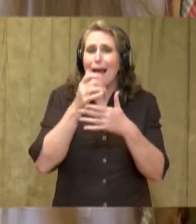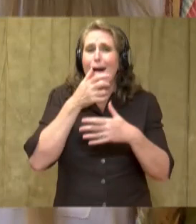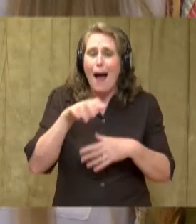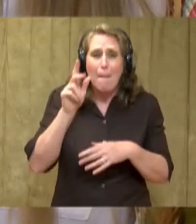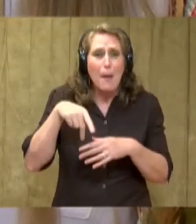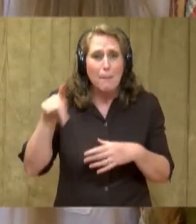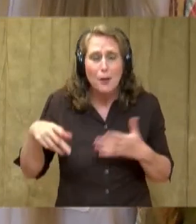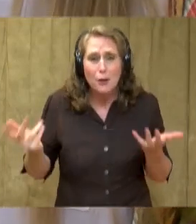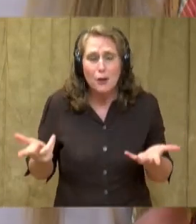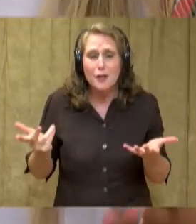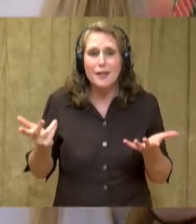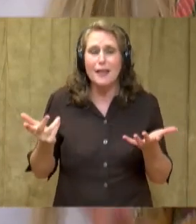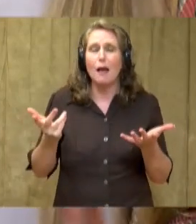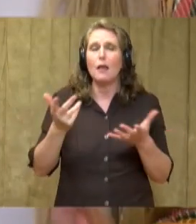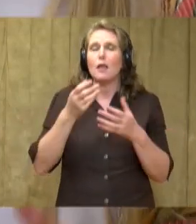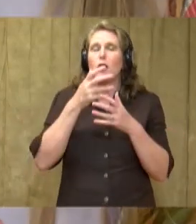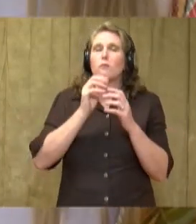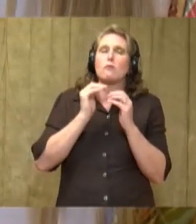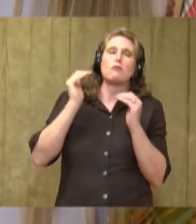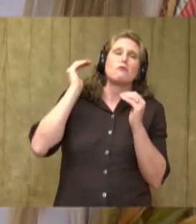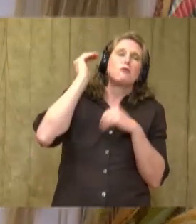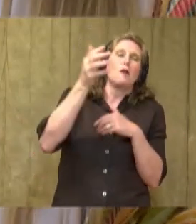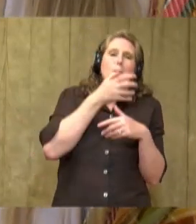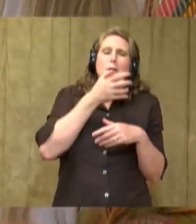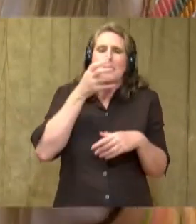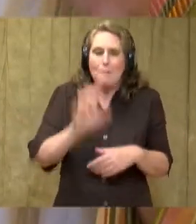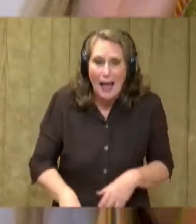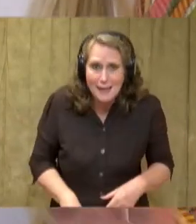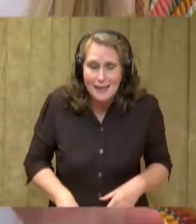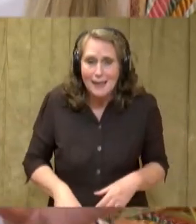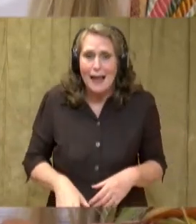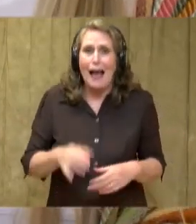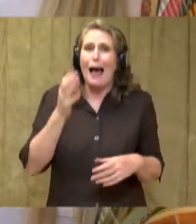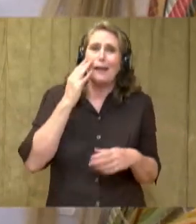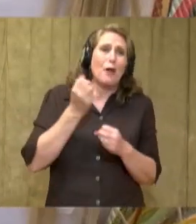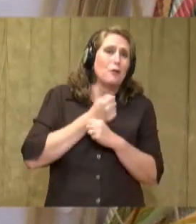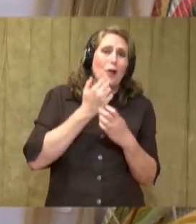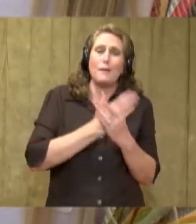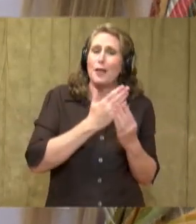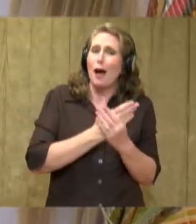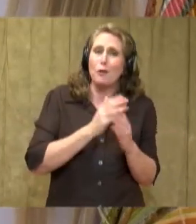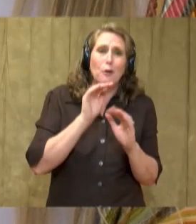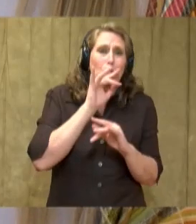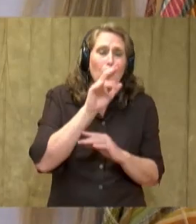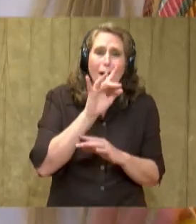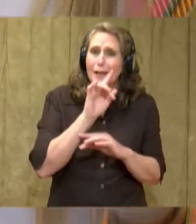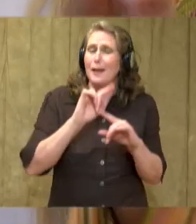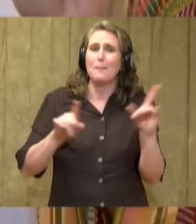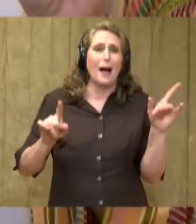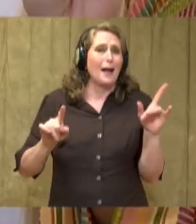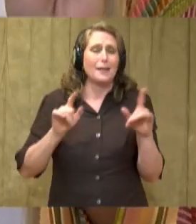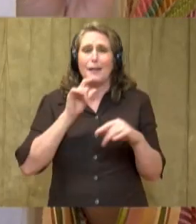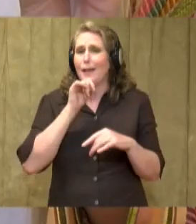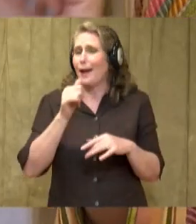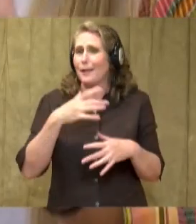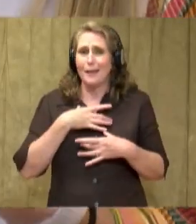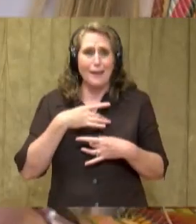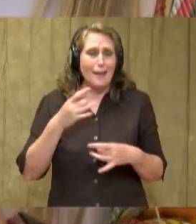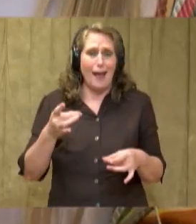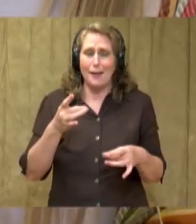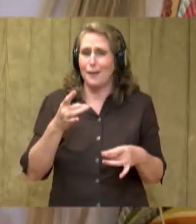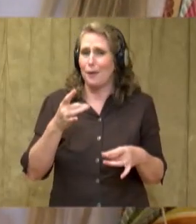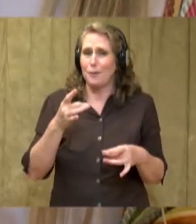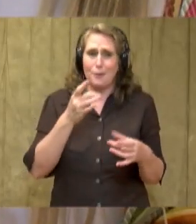jalapeno peppers. They are super spicy. I know you love tacos, dragons, but you are not going to love